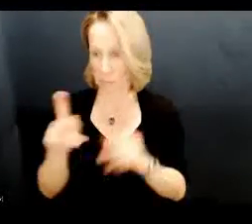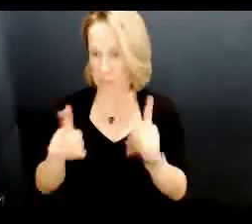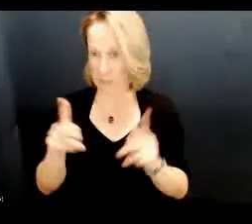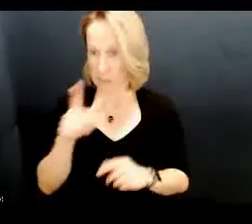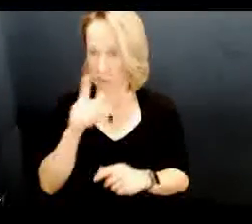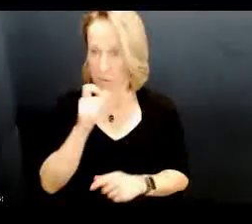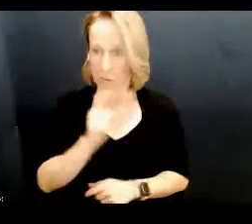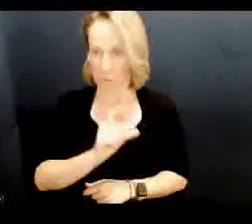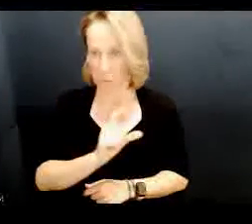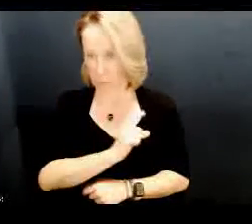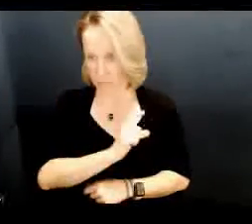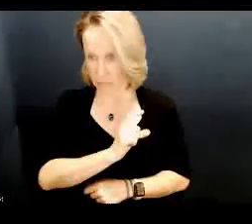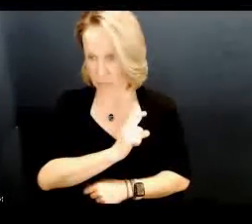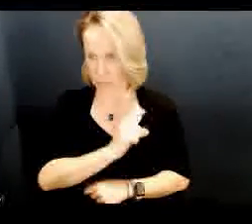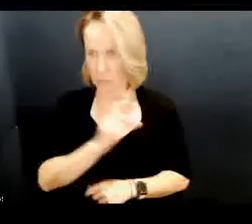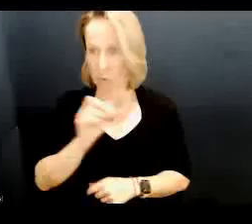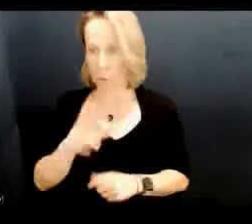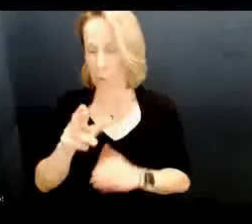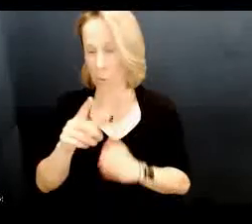or who are prosecutors,